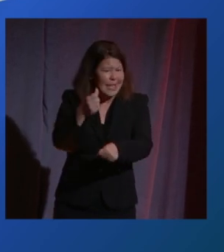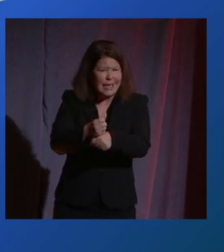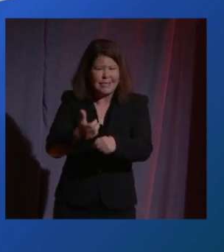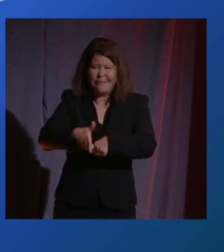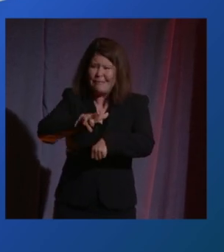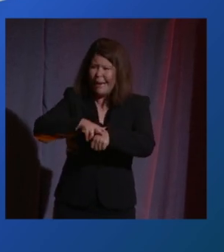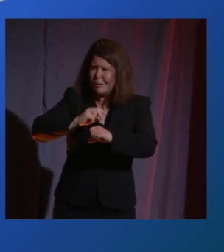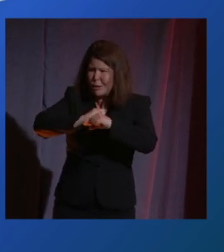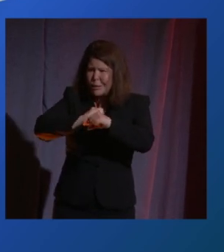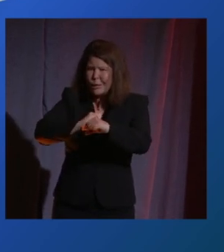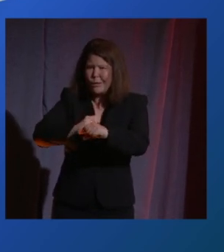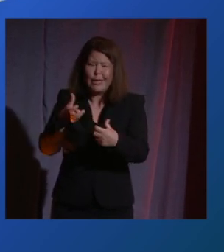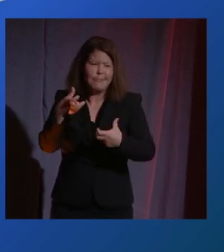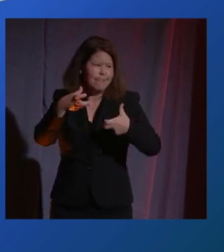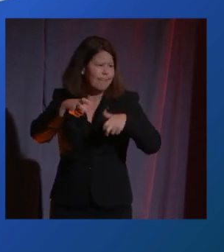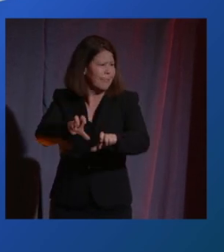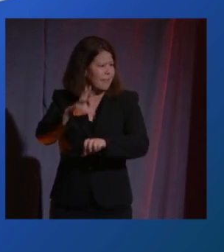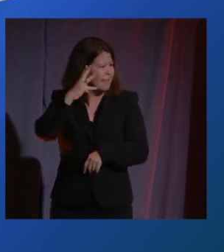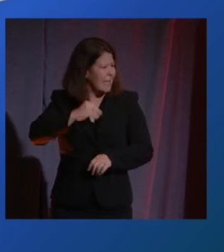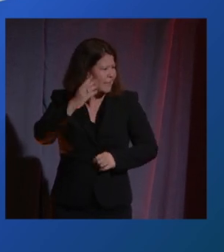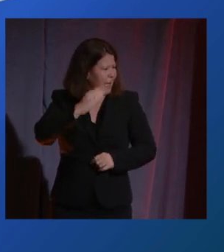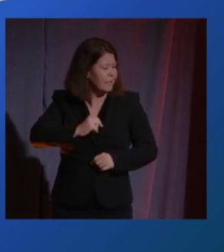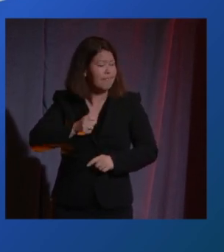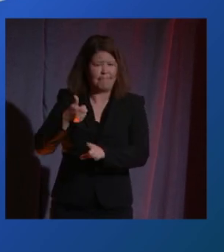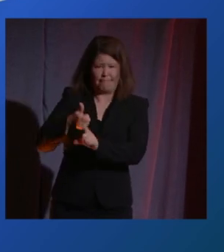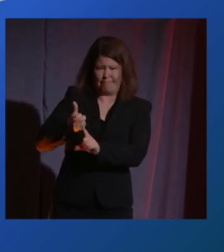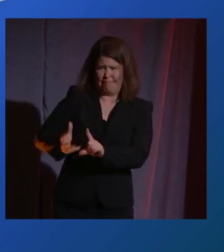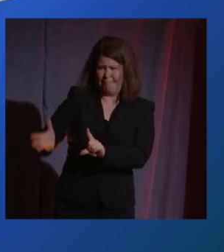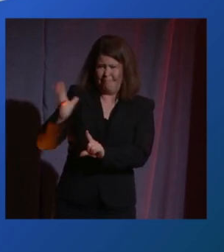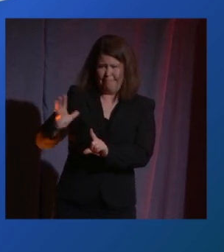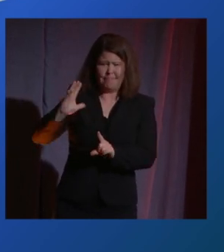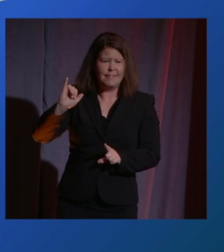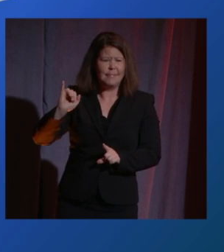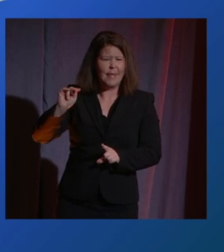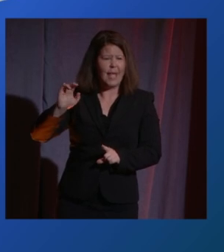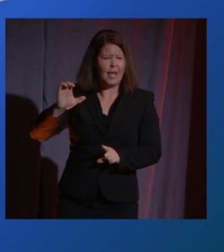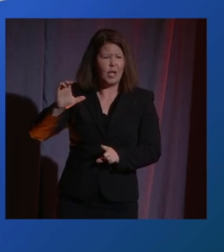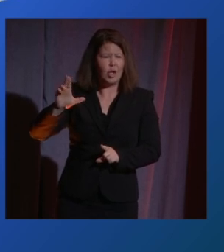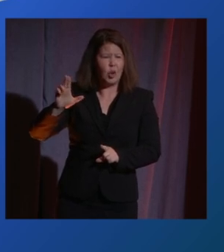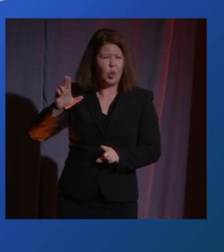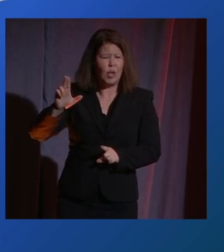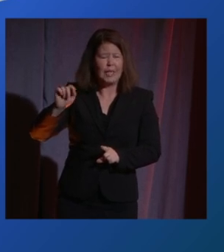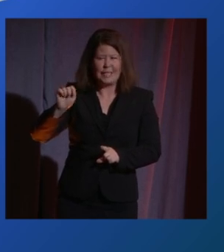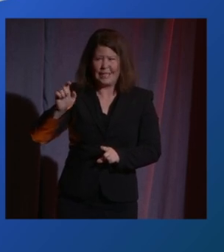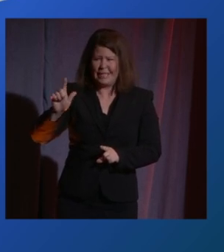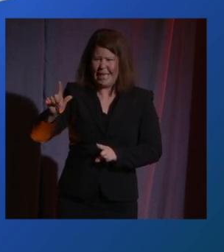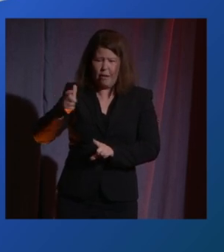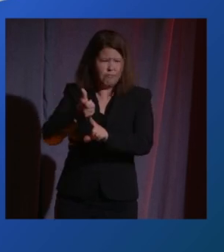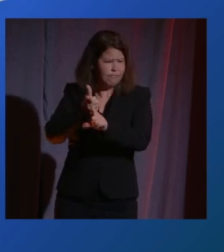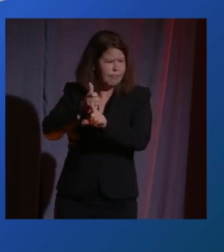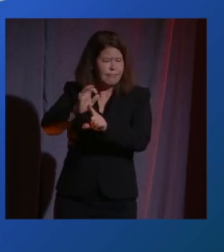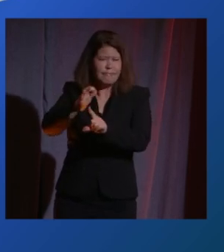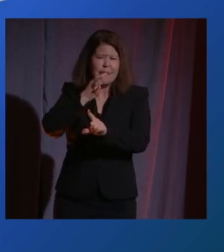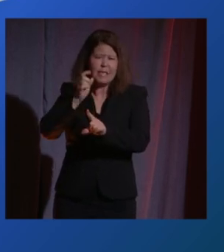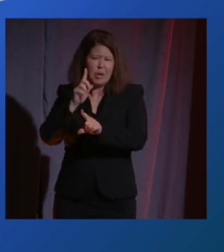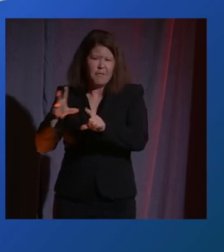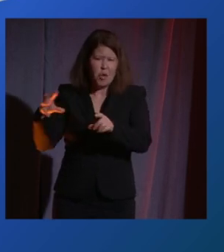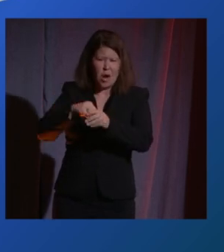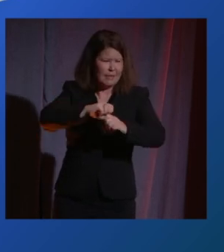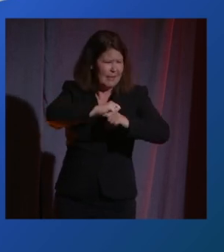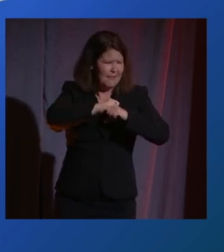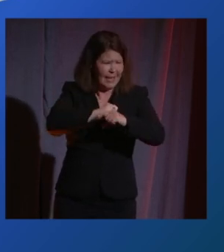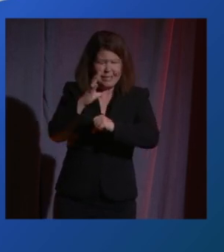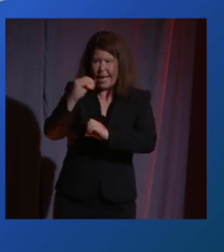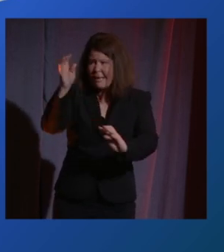experience he served as an early CEO of inel as an expert to the defense Innovation board and as a